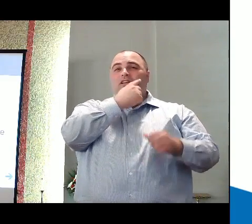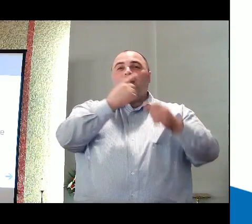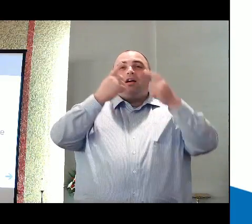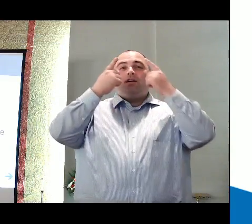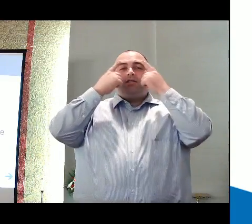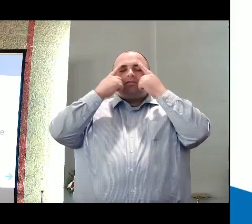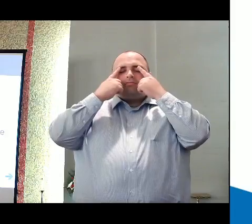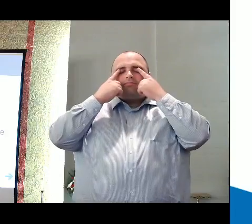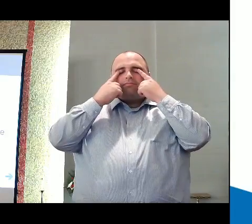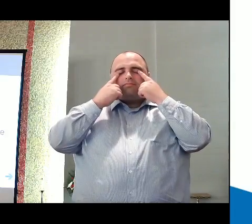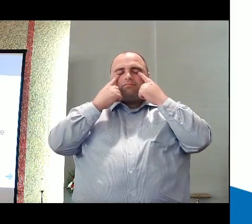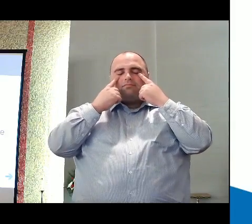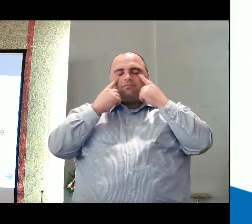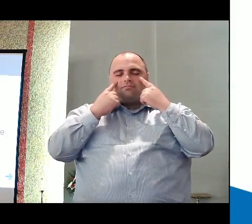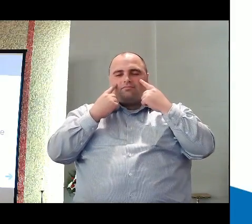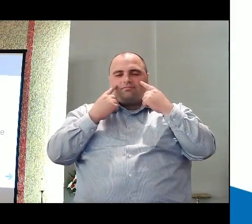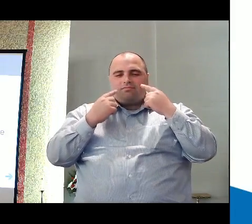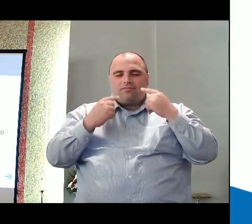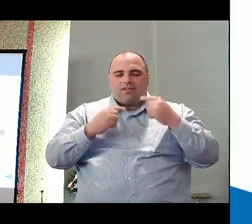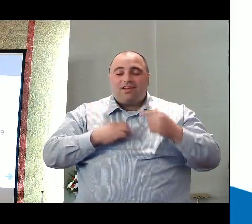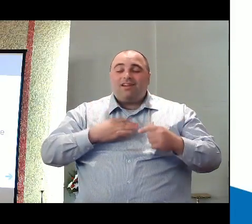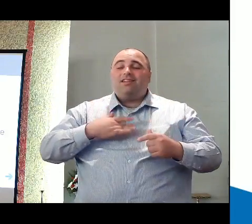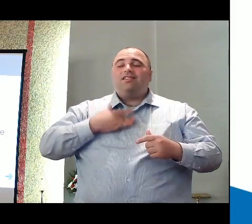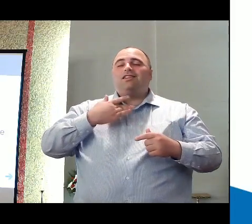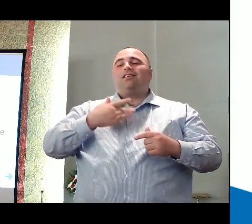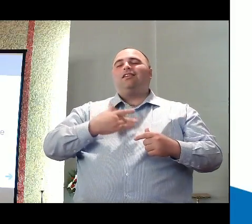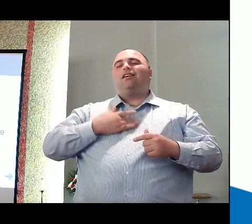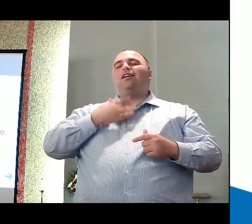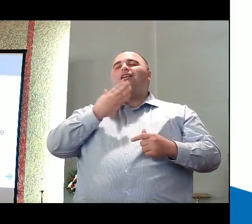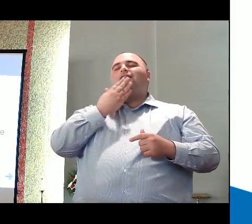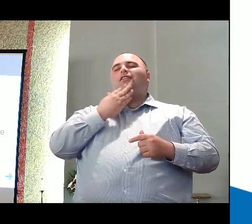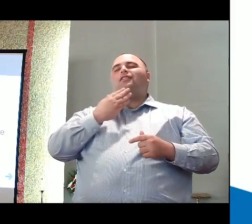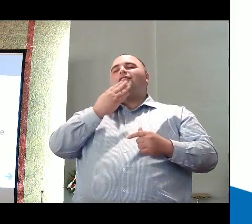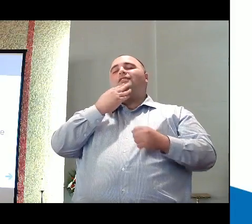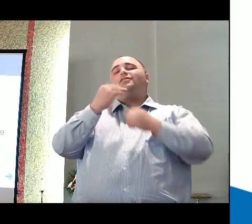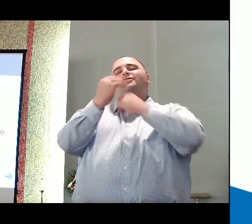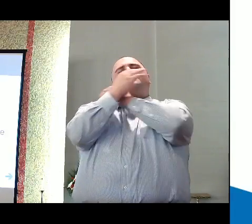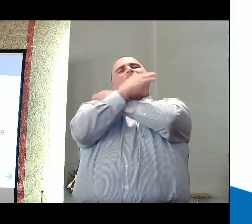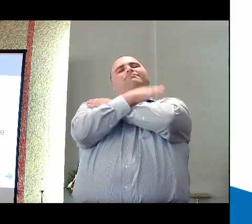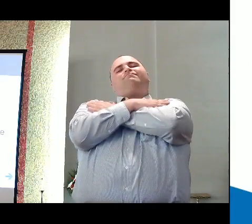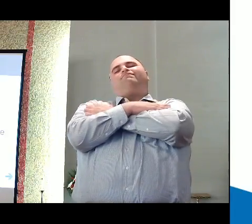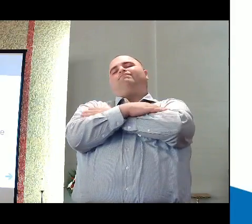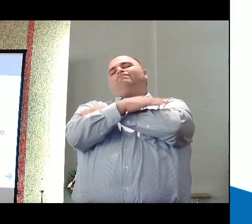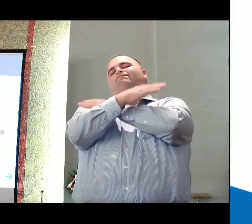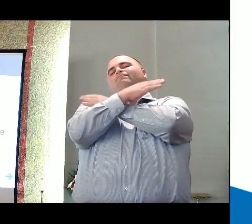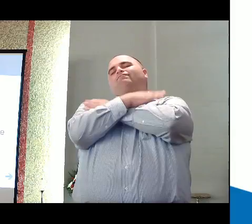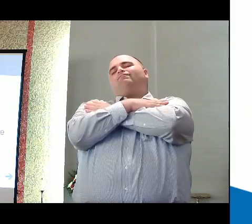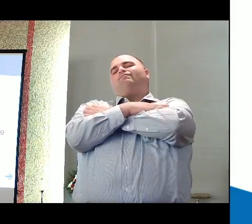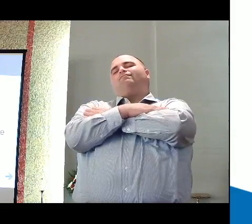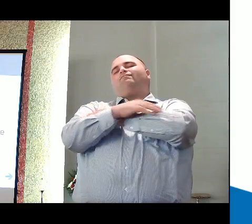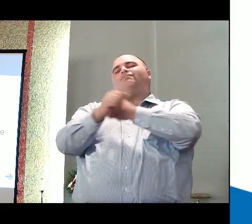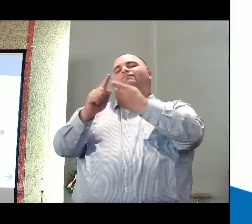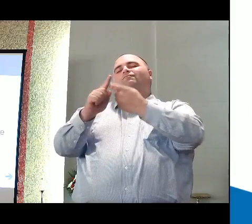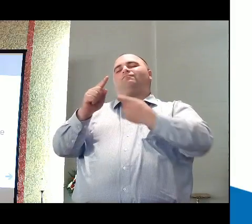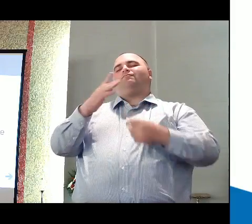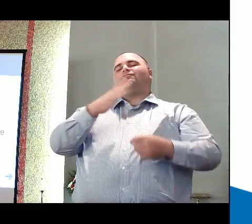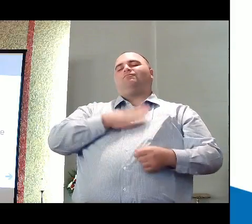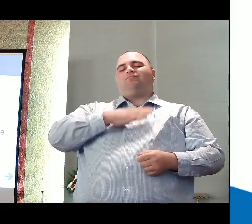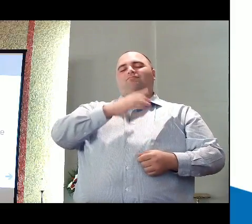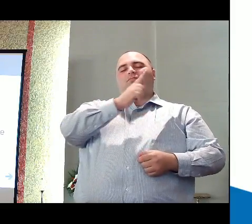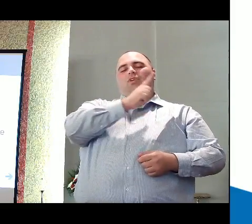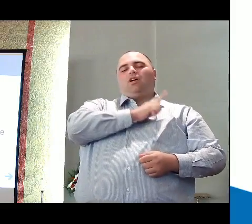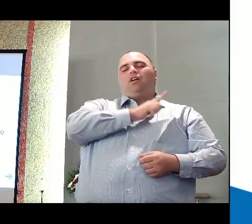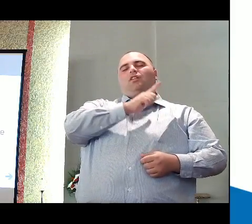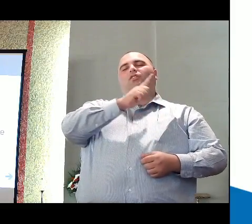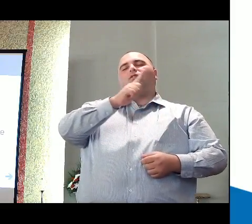every time I close my eyes, I feel the sweet embrace